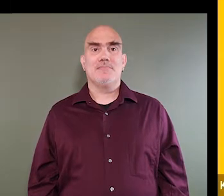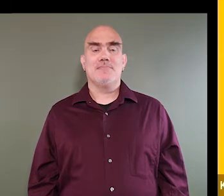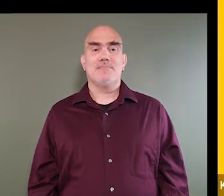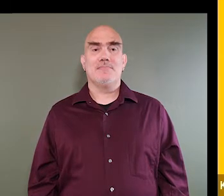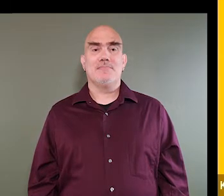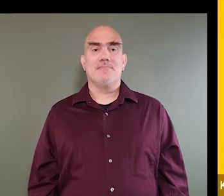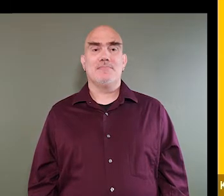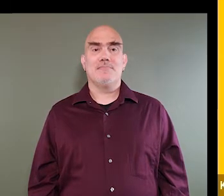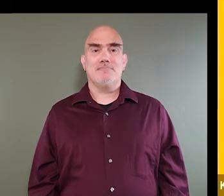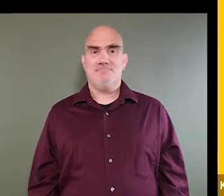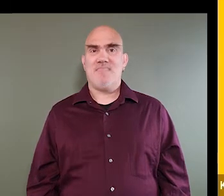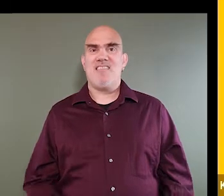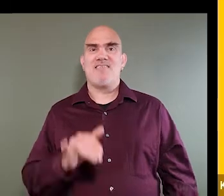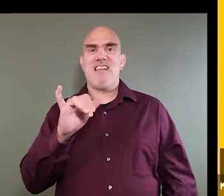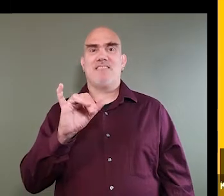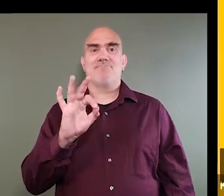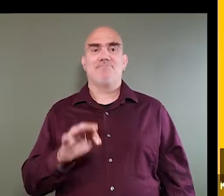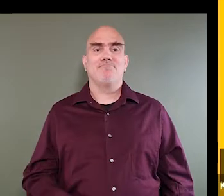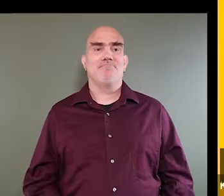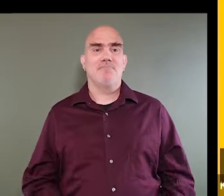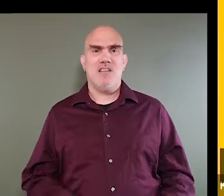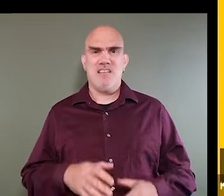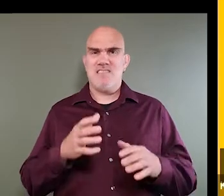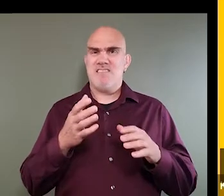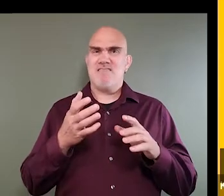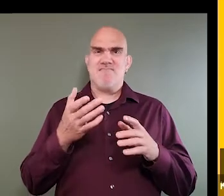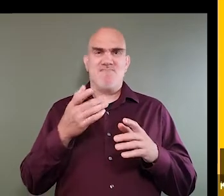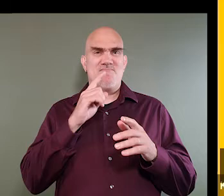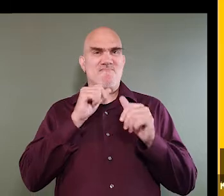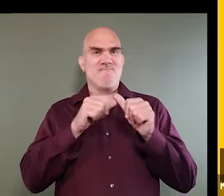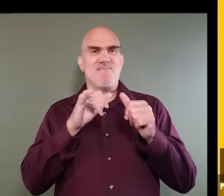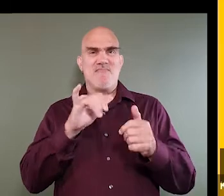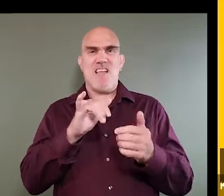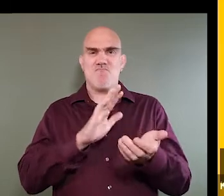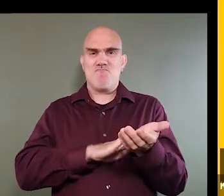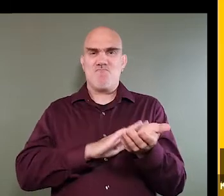There we go. Catch that groove. Keep rocking with it.